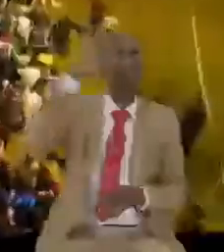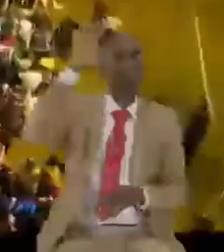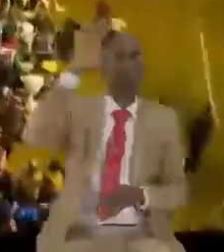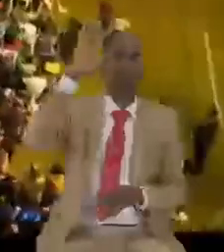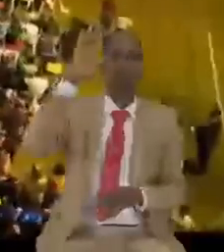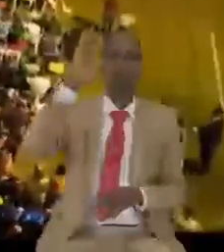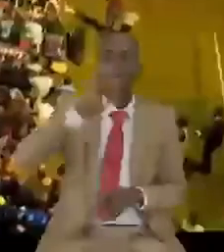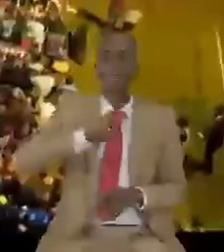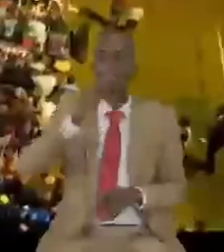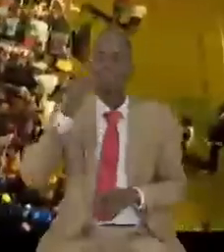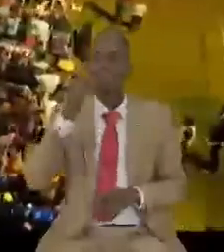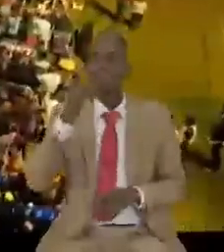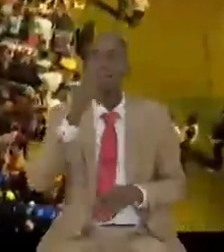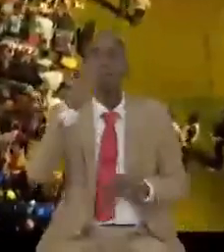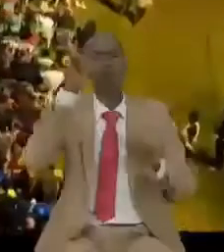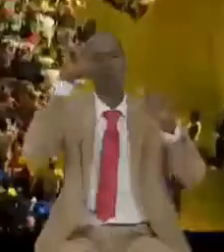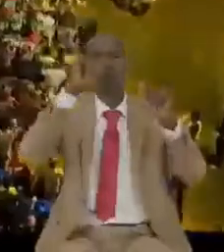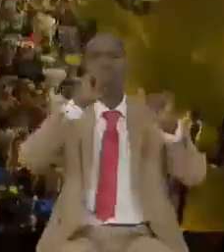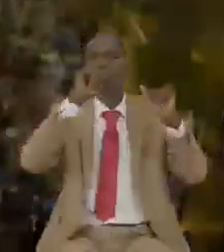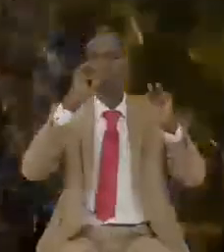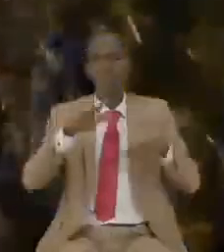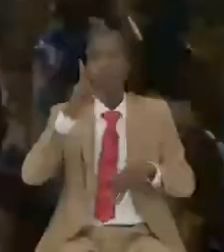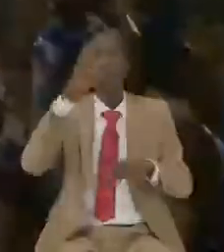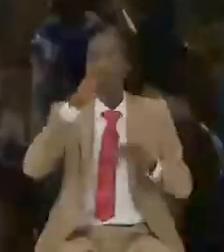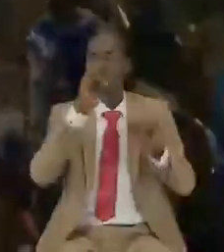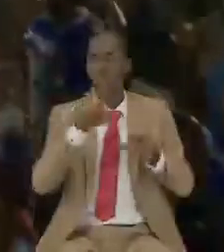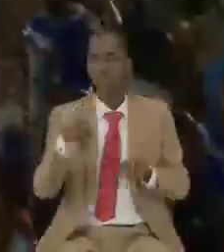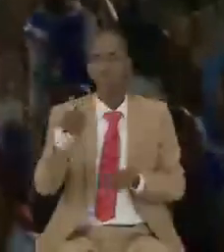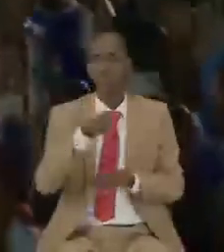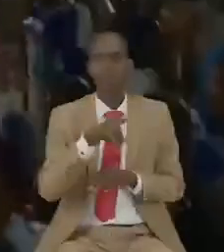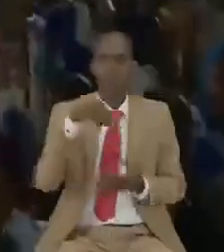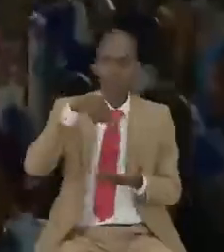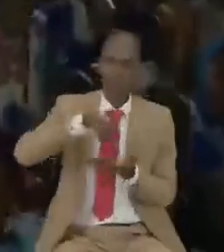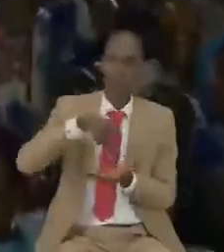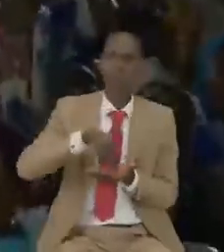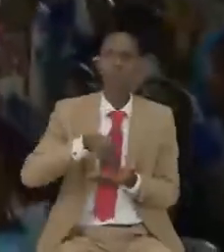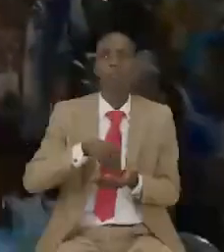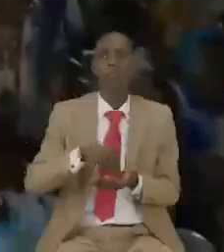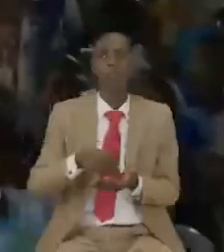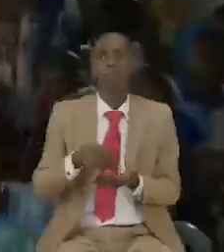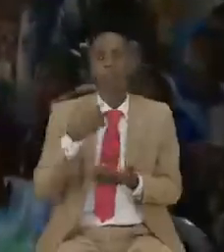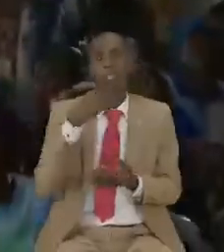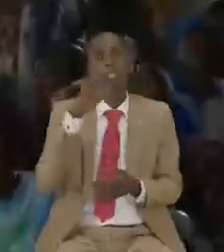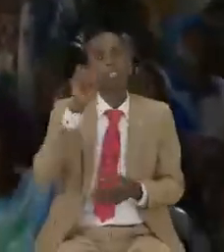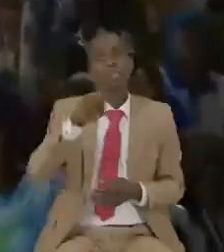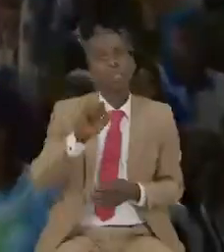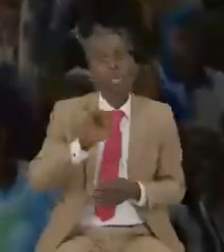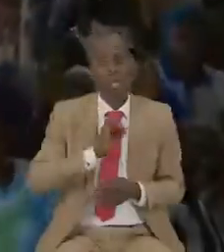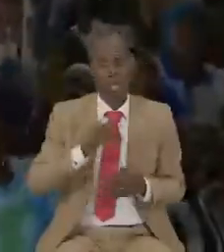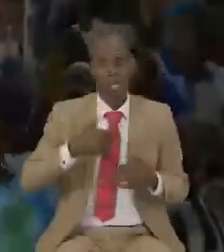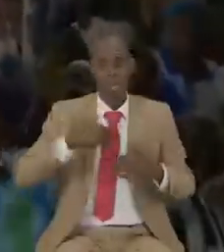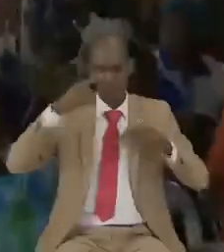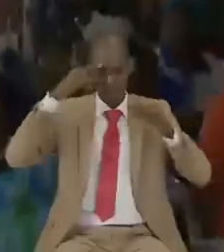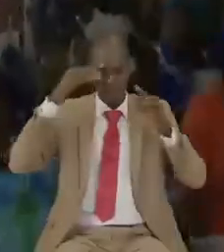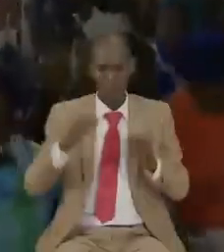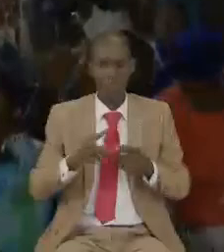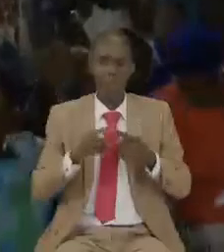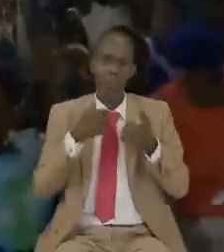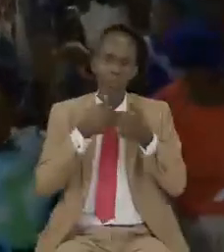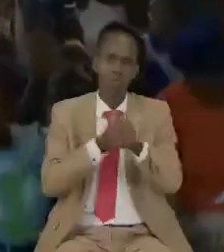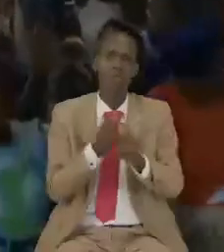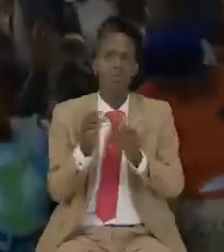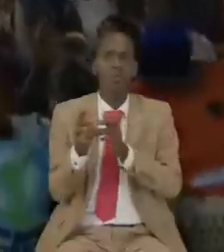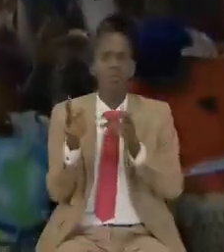there and stand up and say, yes, I've decided to follow Jesus. No turning